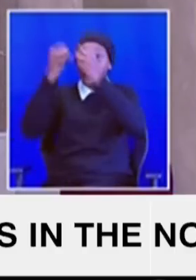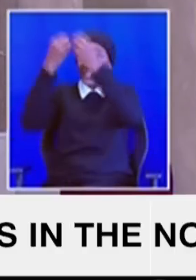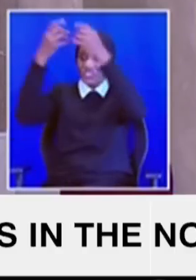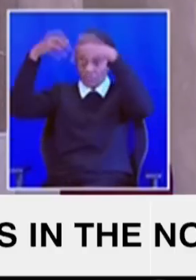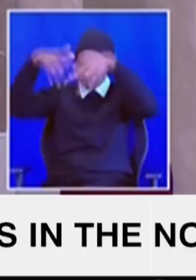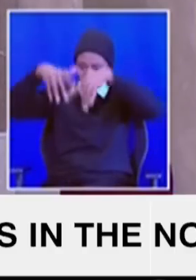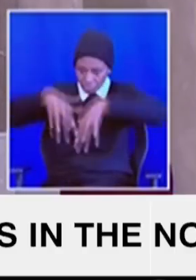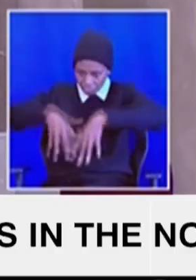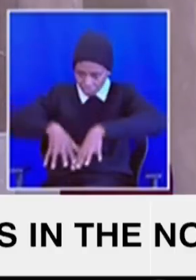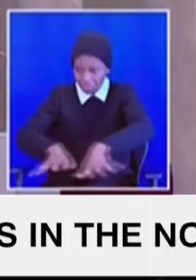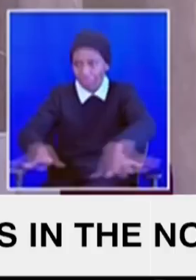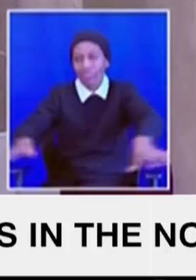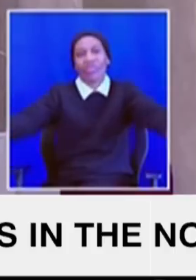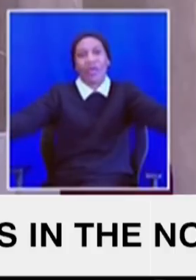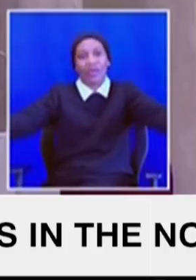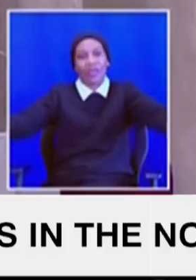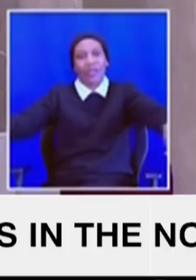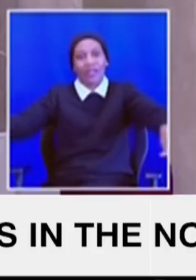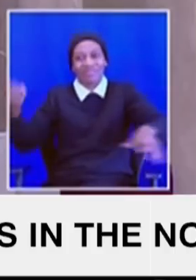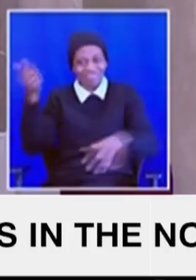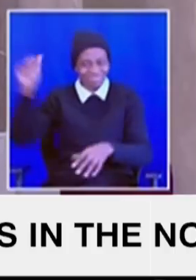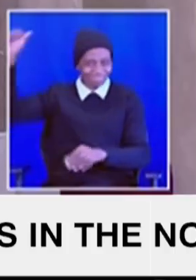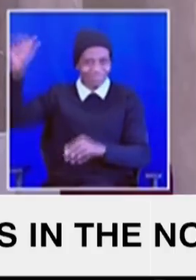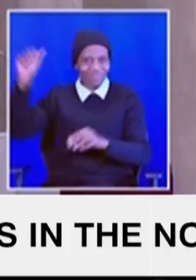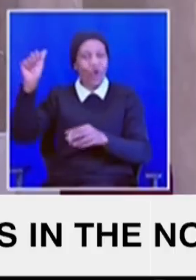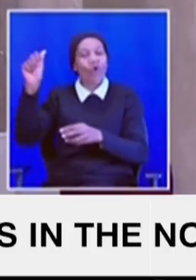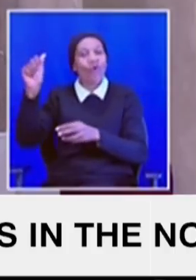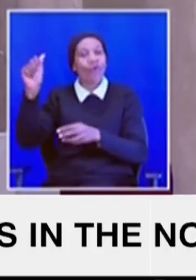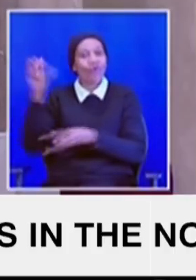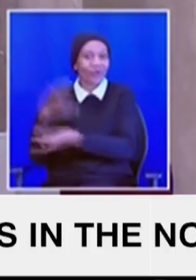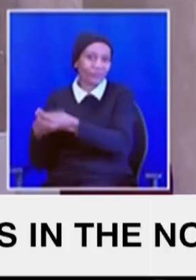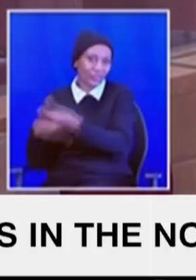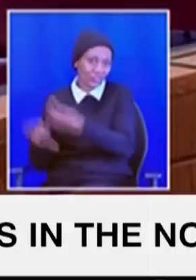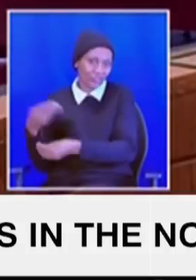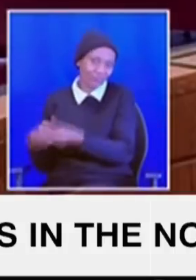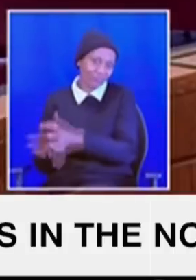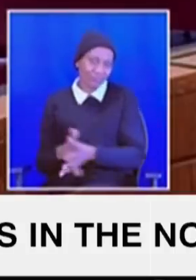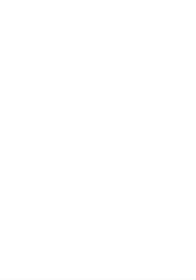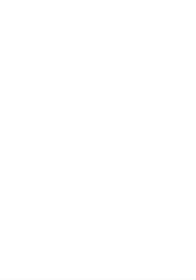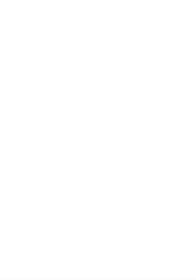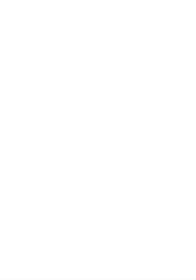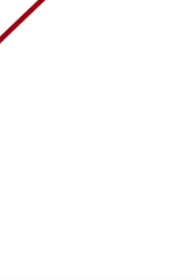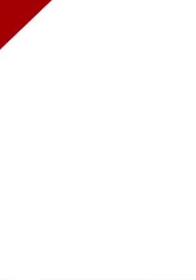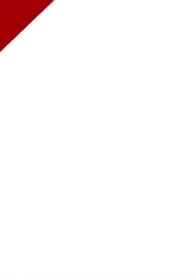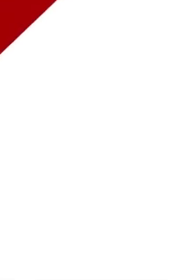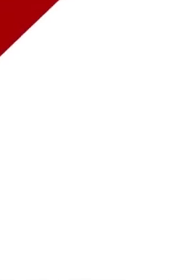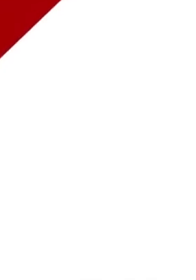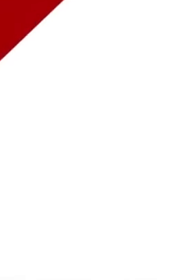So the dialogue will include that. Thank you very much, Chairperson.